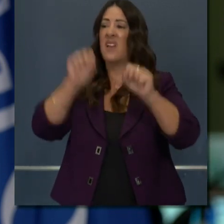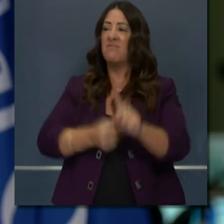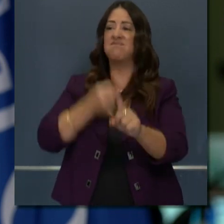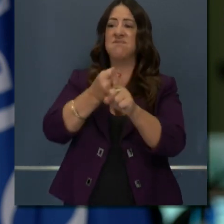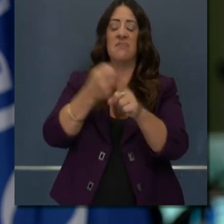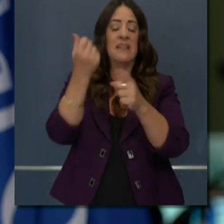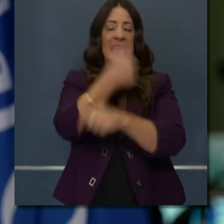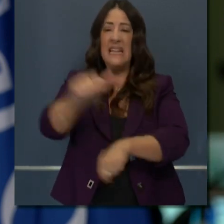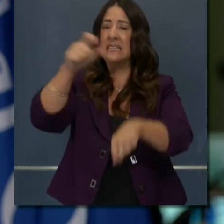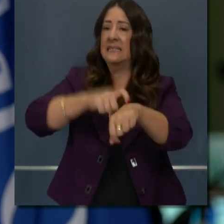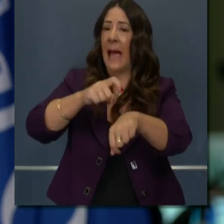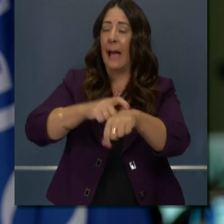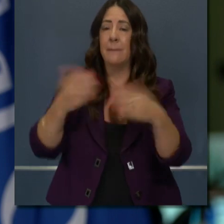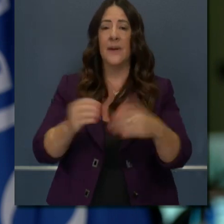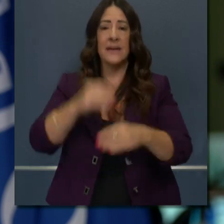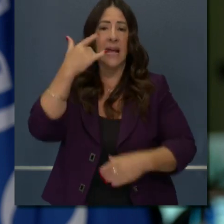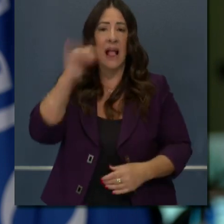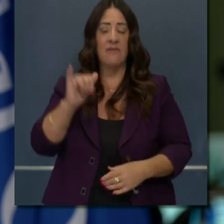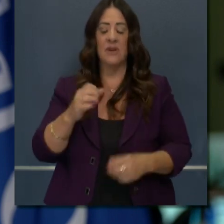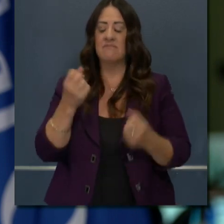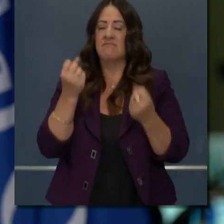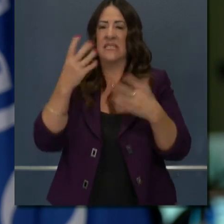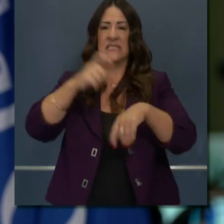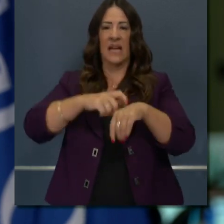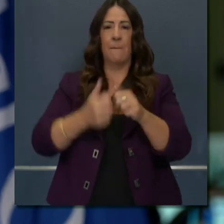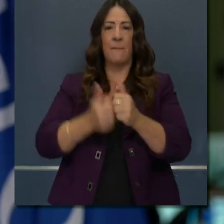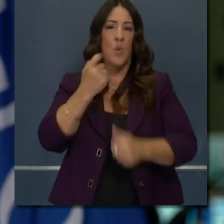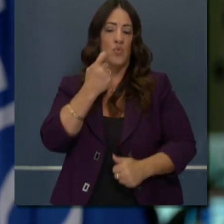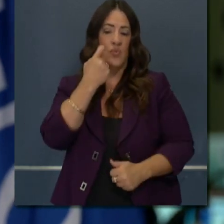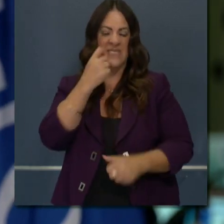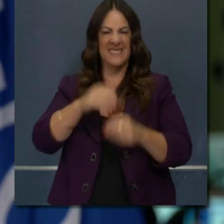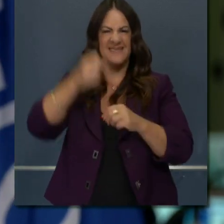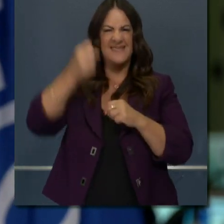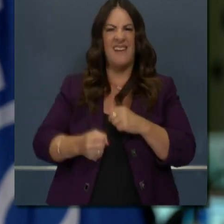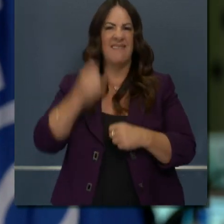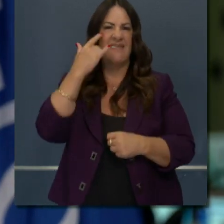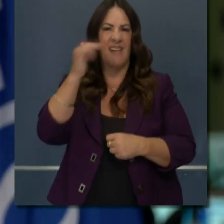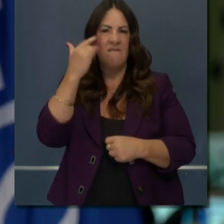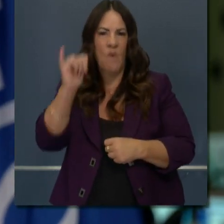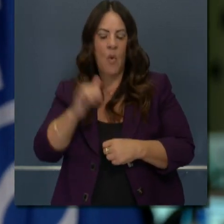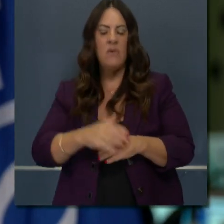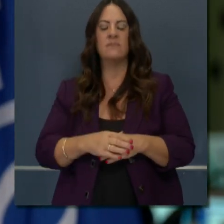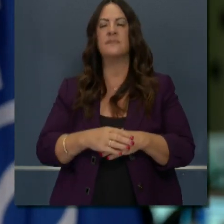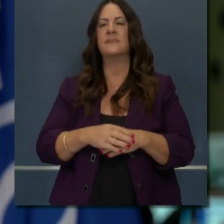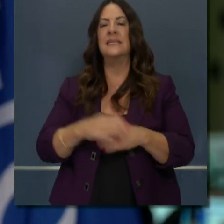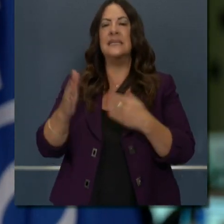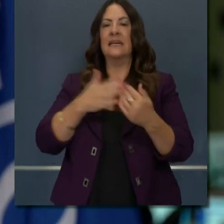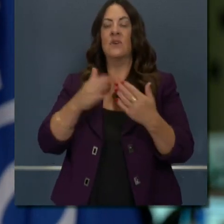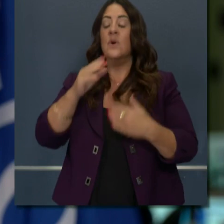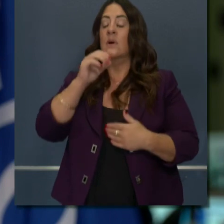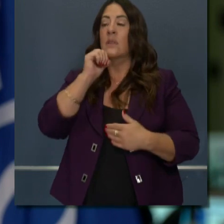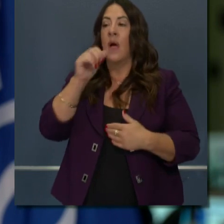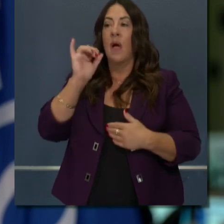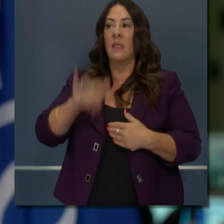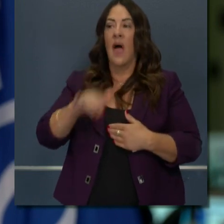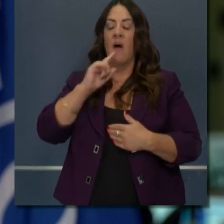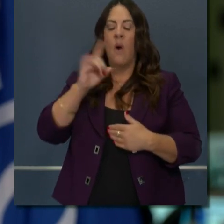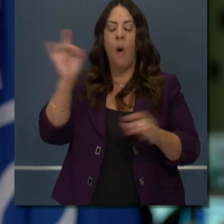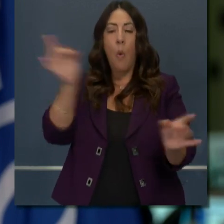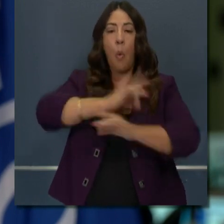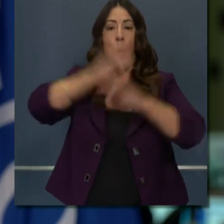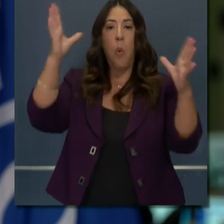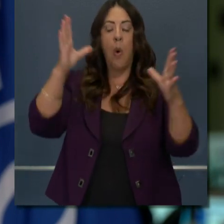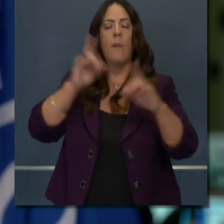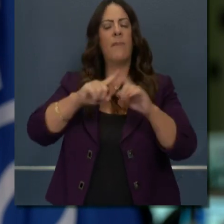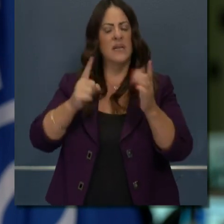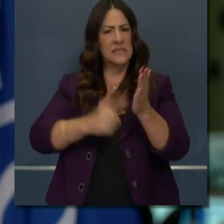time in our state. We've had them even very recently in Southern California. And while they have not been always as devastating as